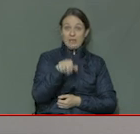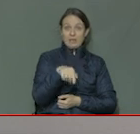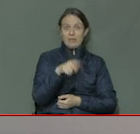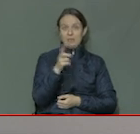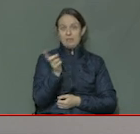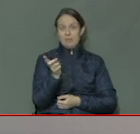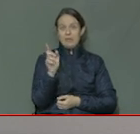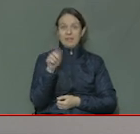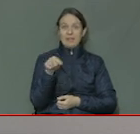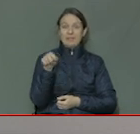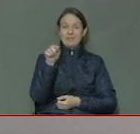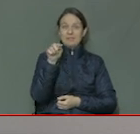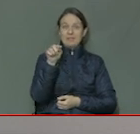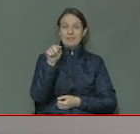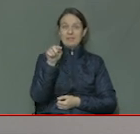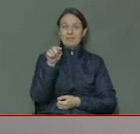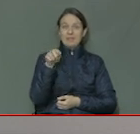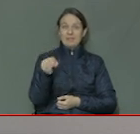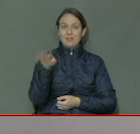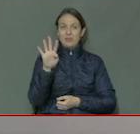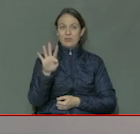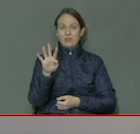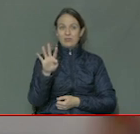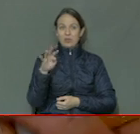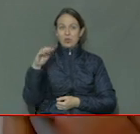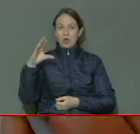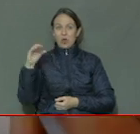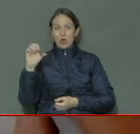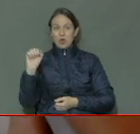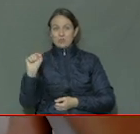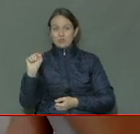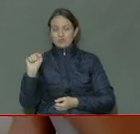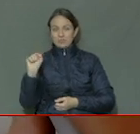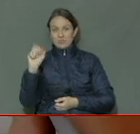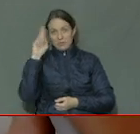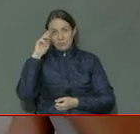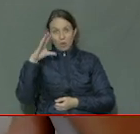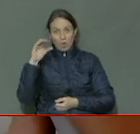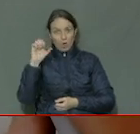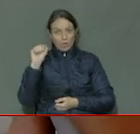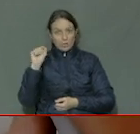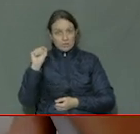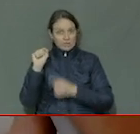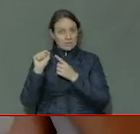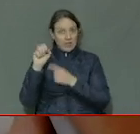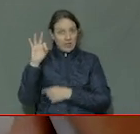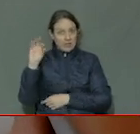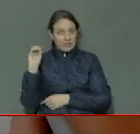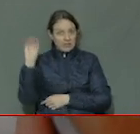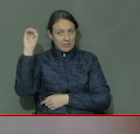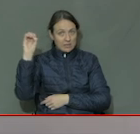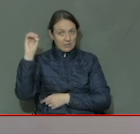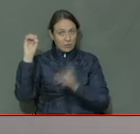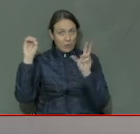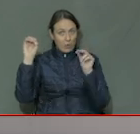x, which is 4, and I need cos. And now remember, cos cannot be 30 degrees.